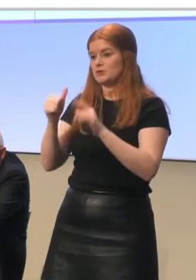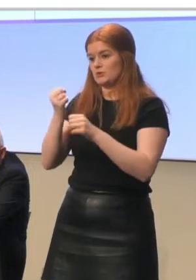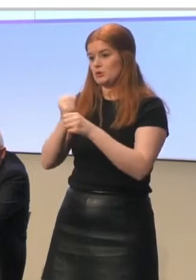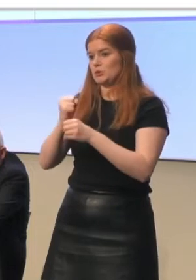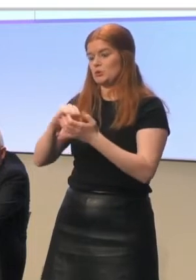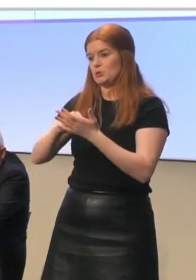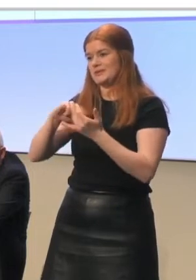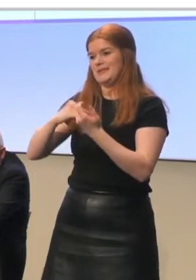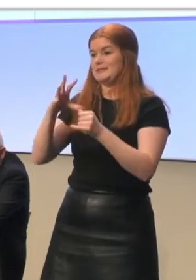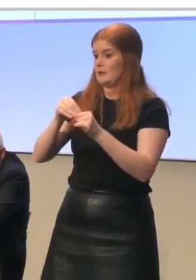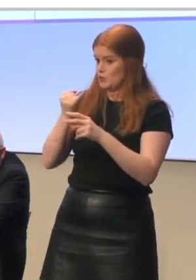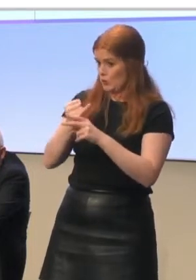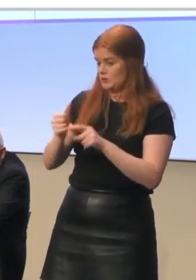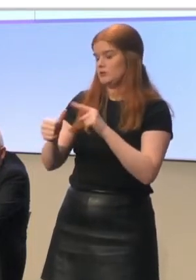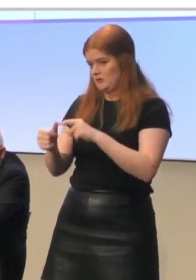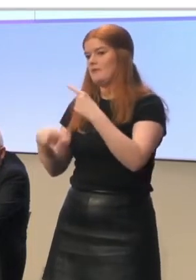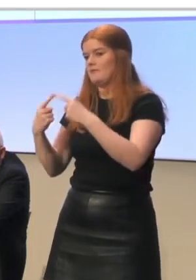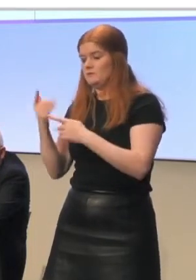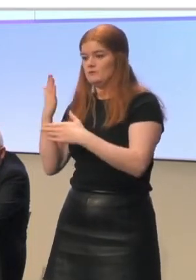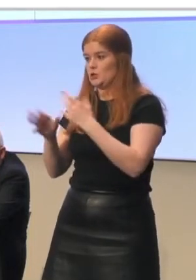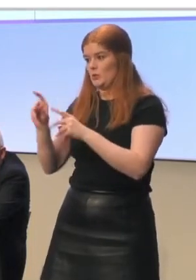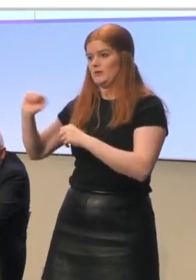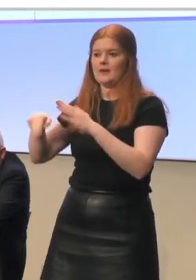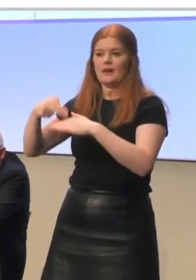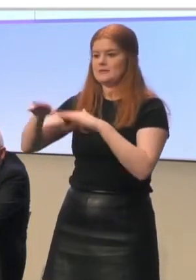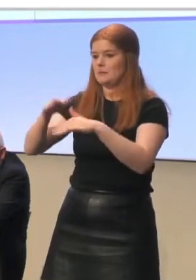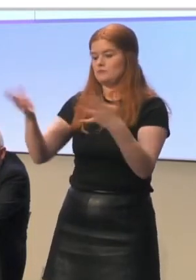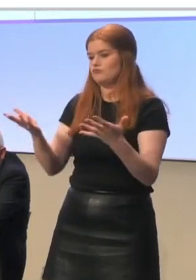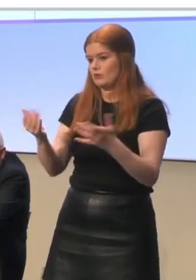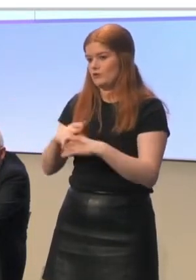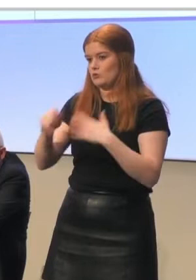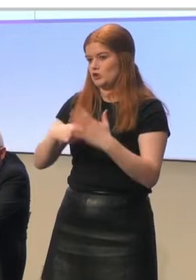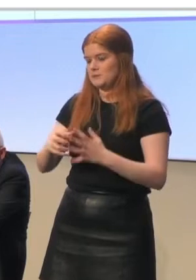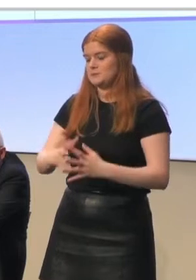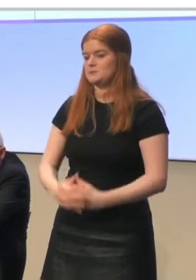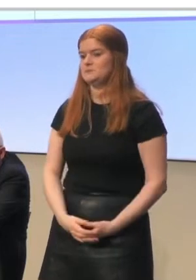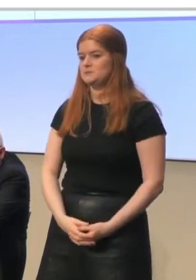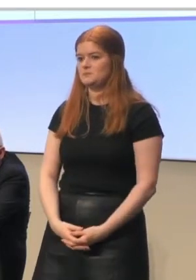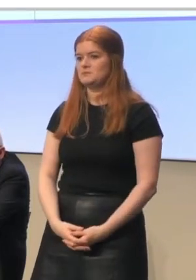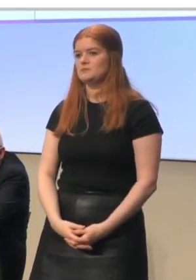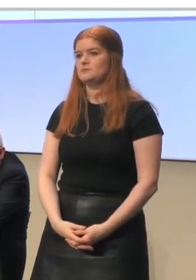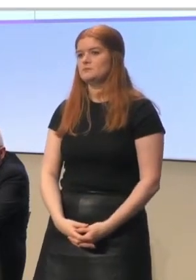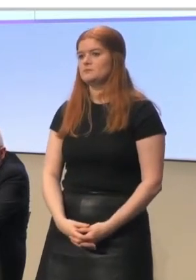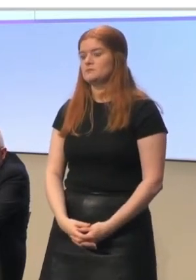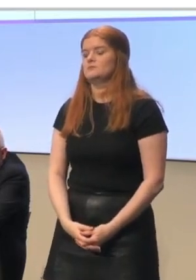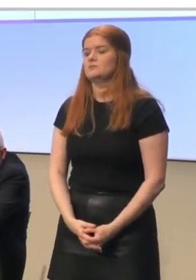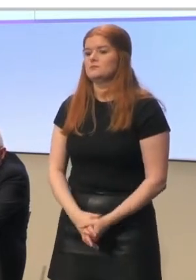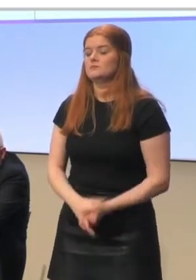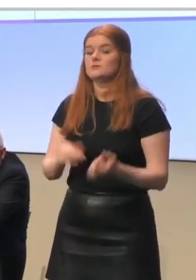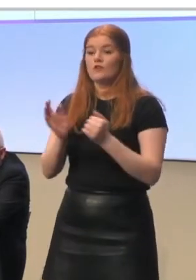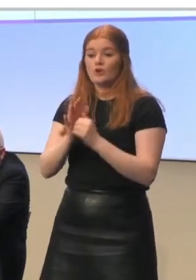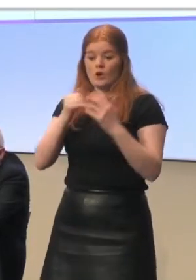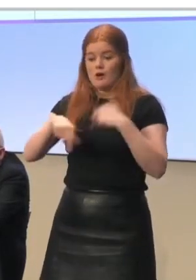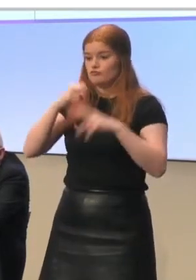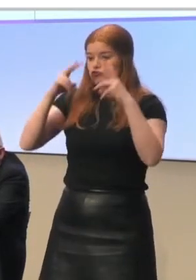students in special schools, and then finish up with those next steps for the project. So in terms of the research focus